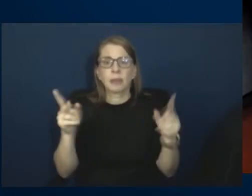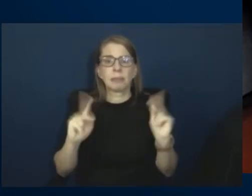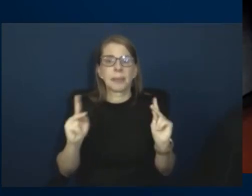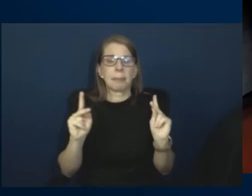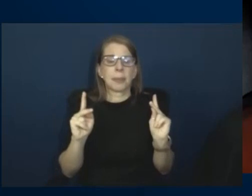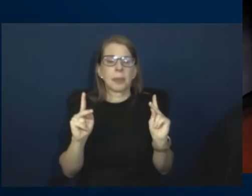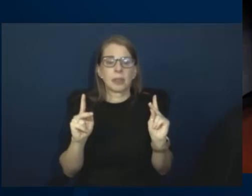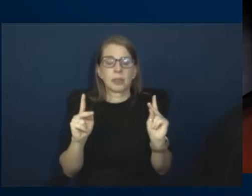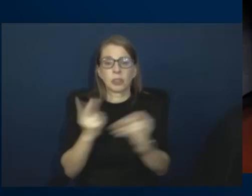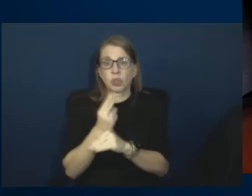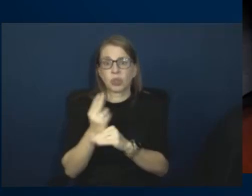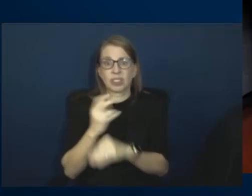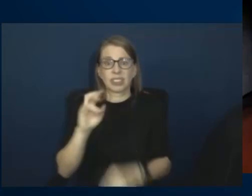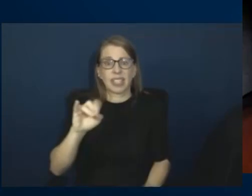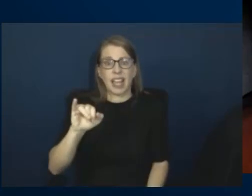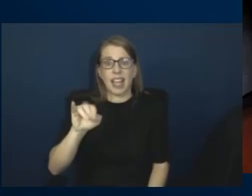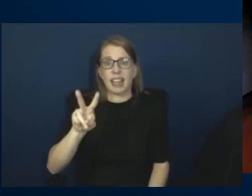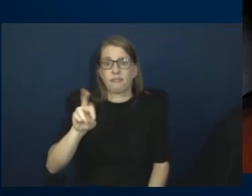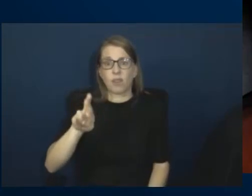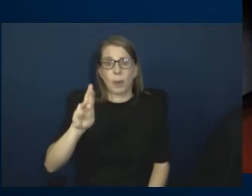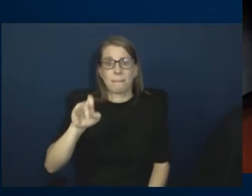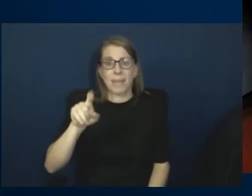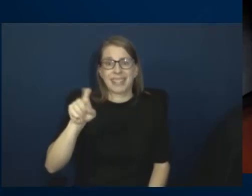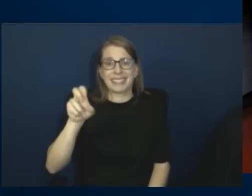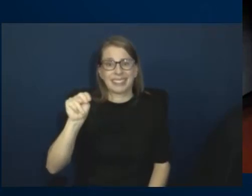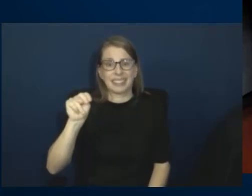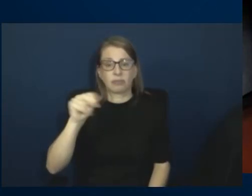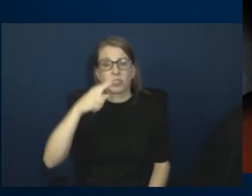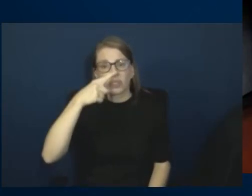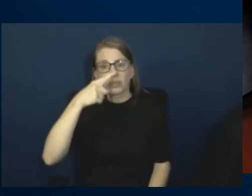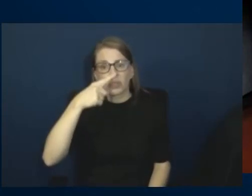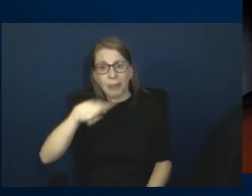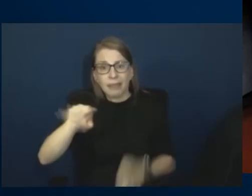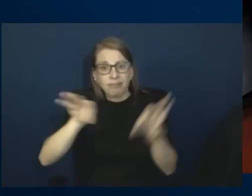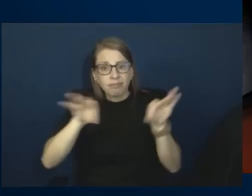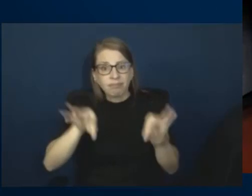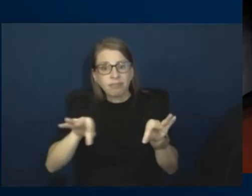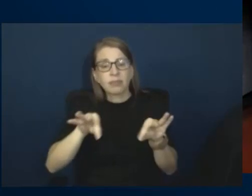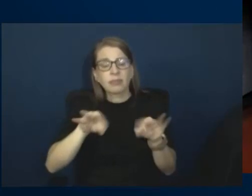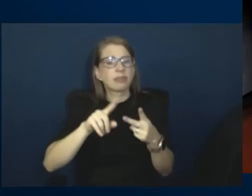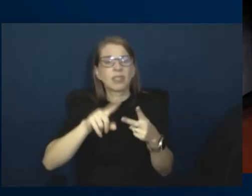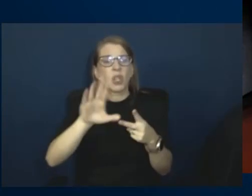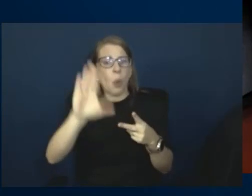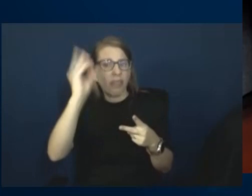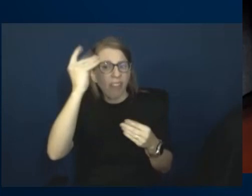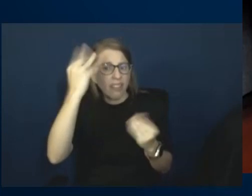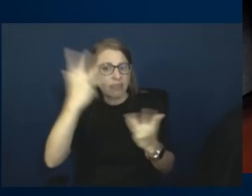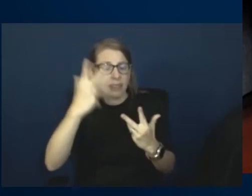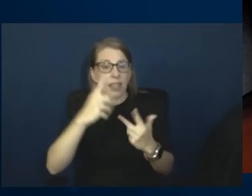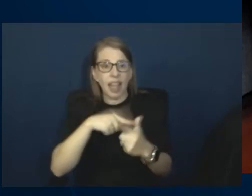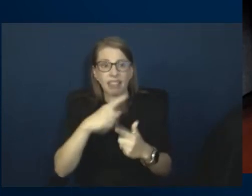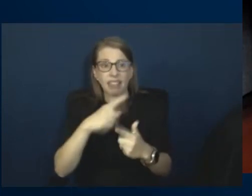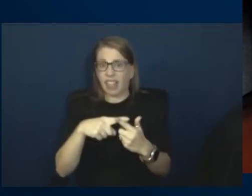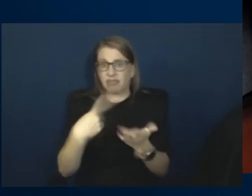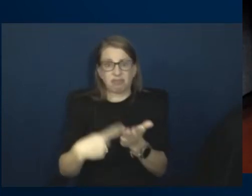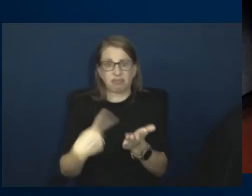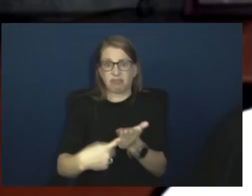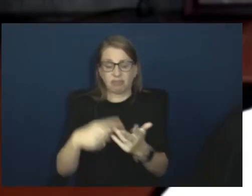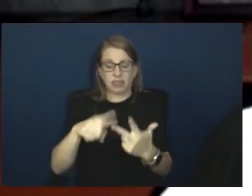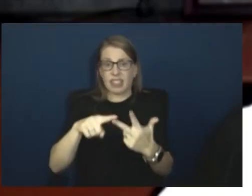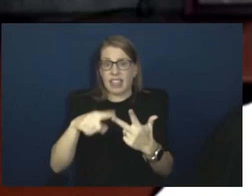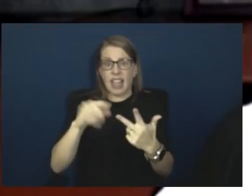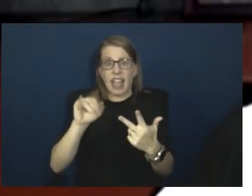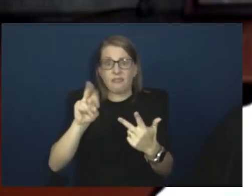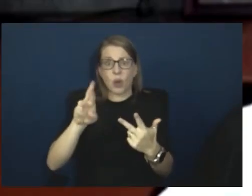using ivermectin. Talk to us about that, and just what do you make of it, and then just jump into what ivermectin does.